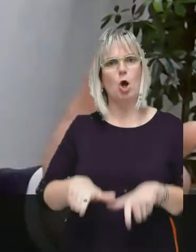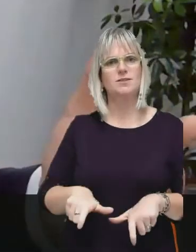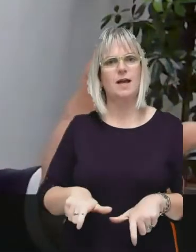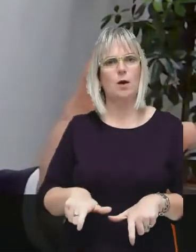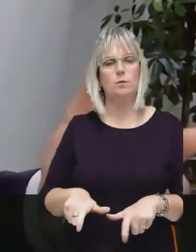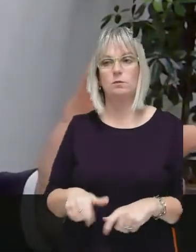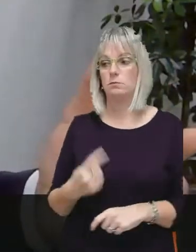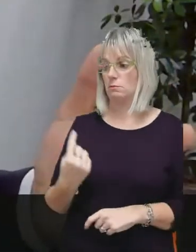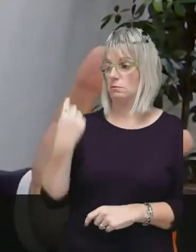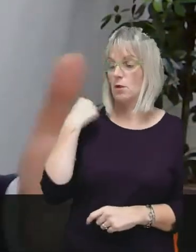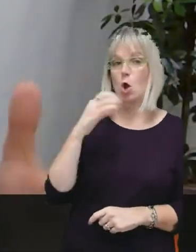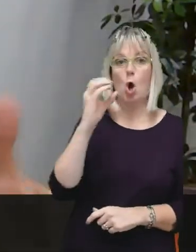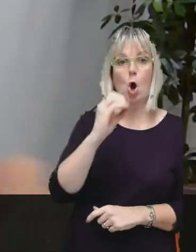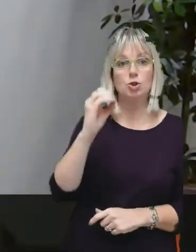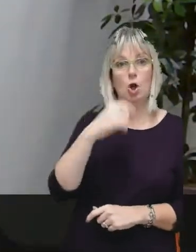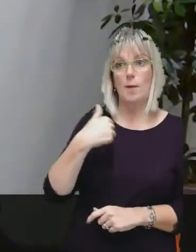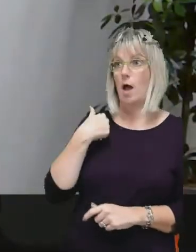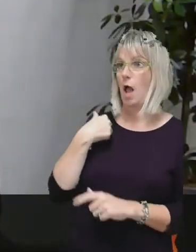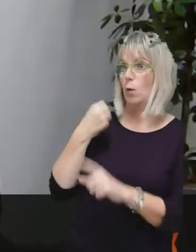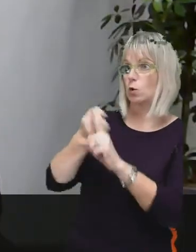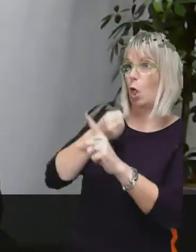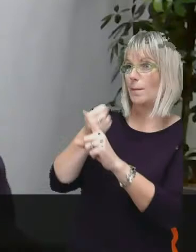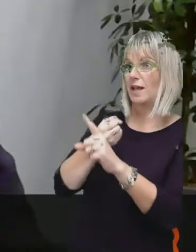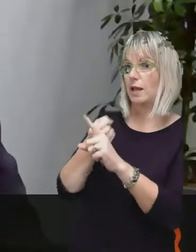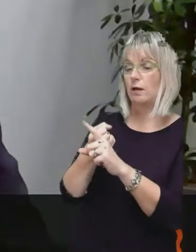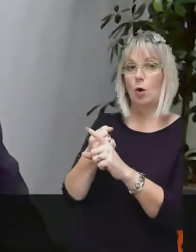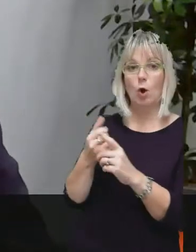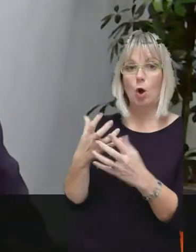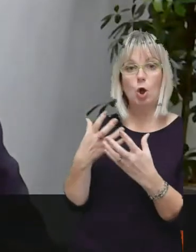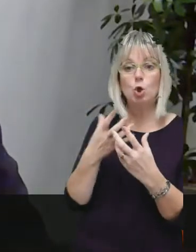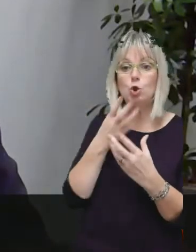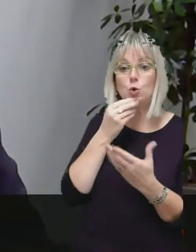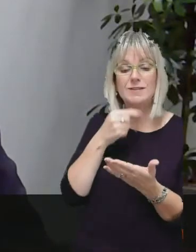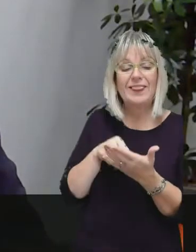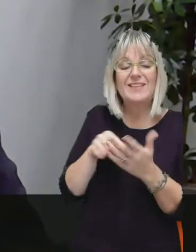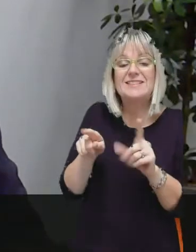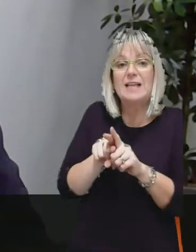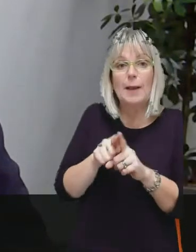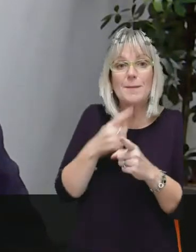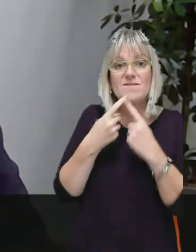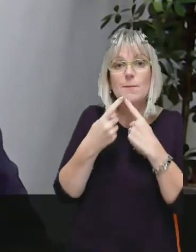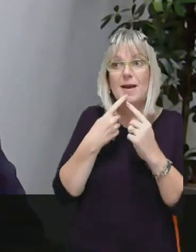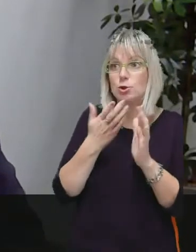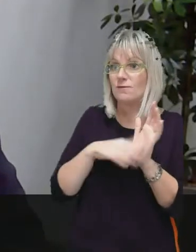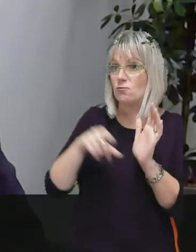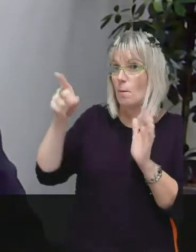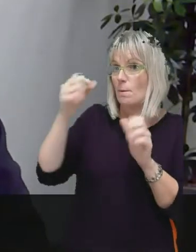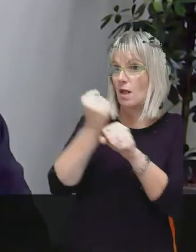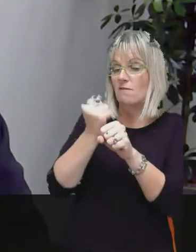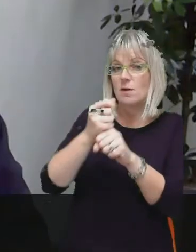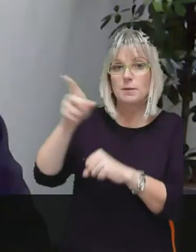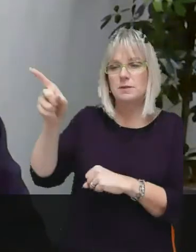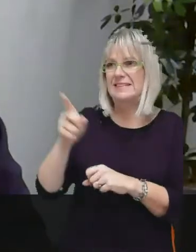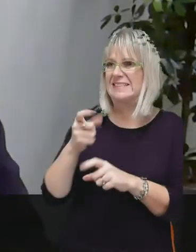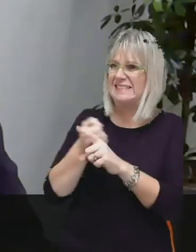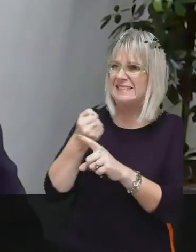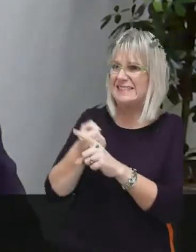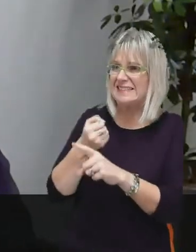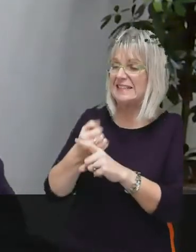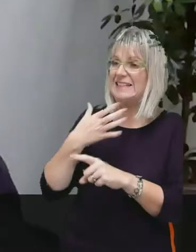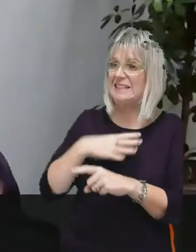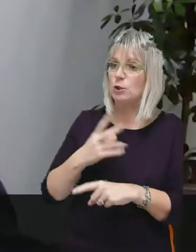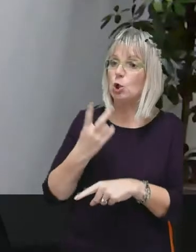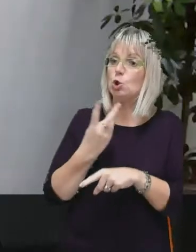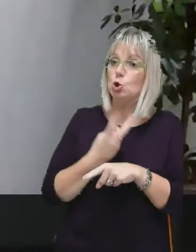using the advice the government receives, to have a very short 2-week national circuit breaker. A 2-week circuit breaker would